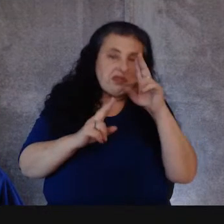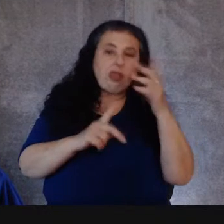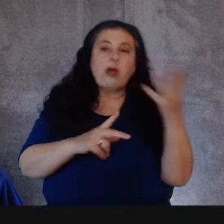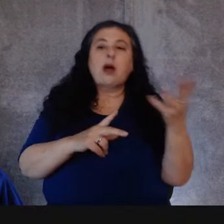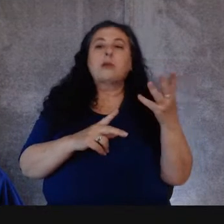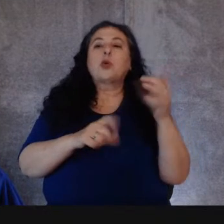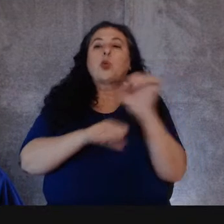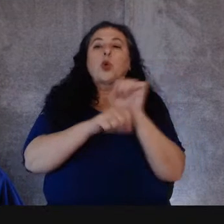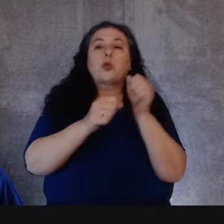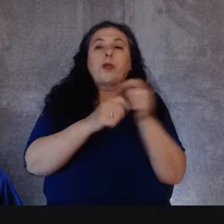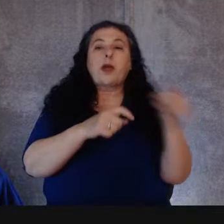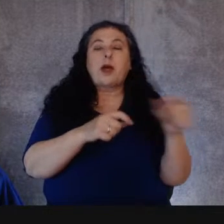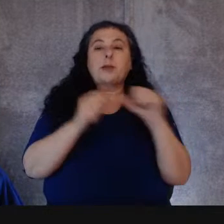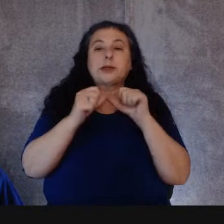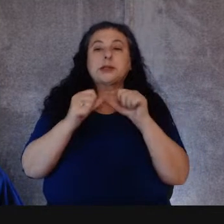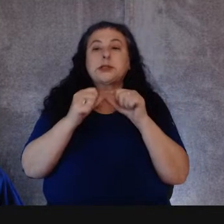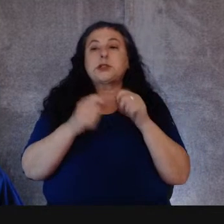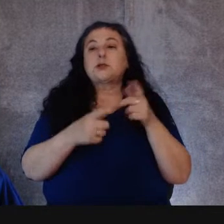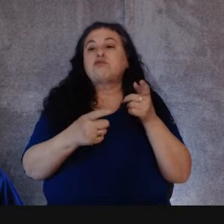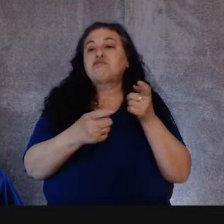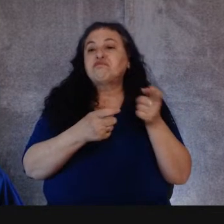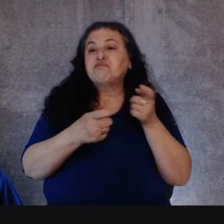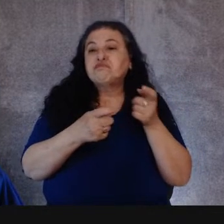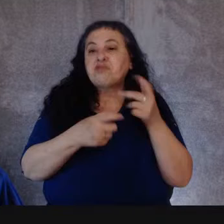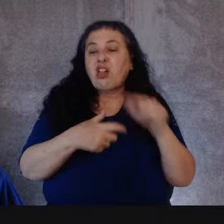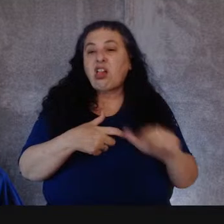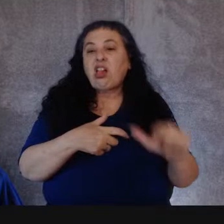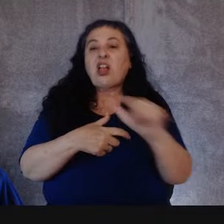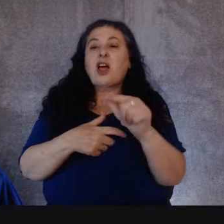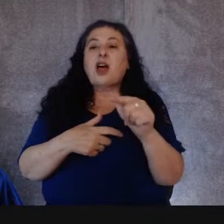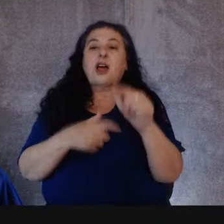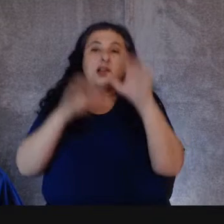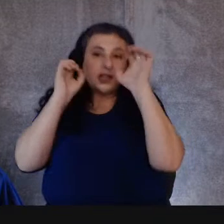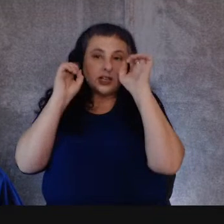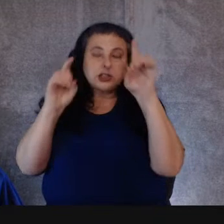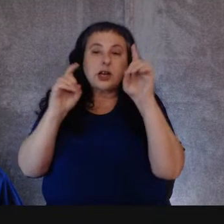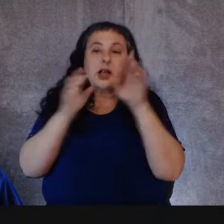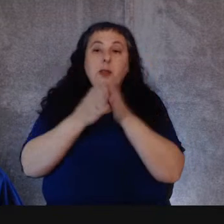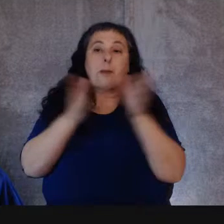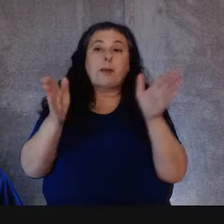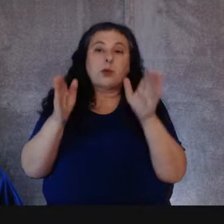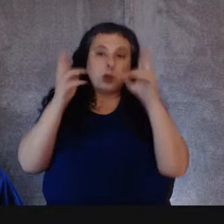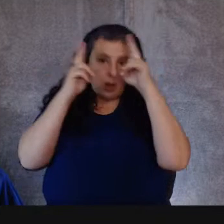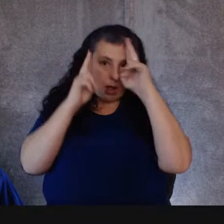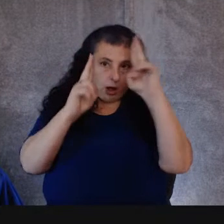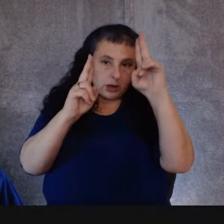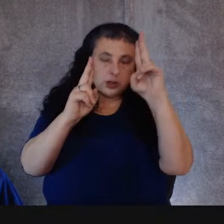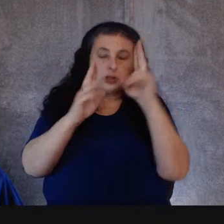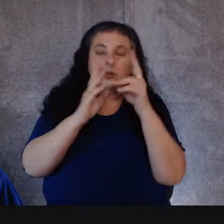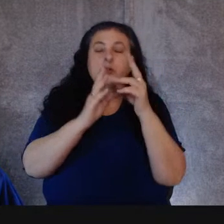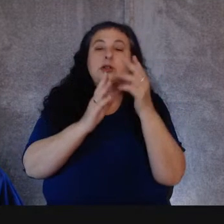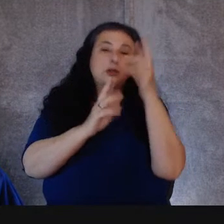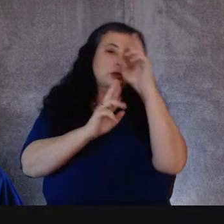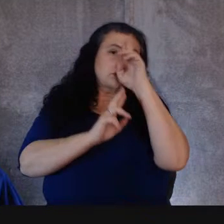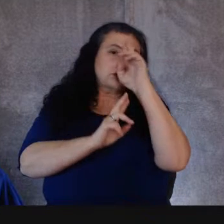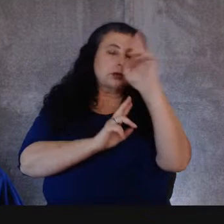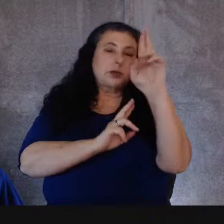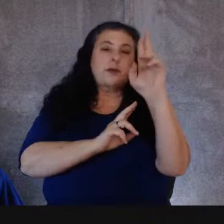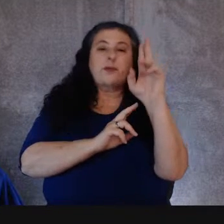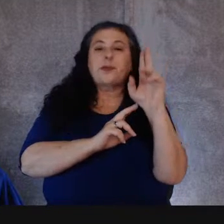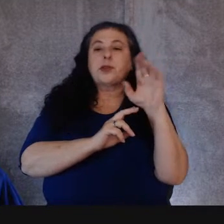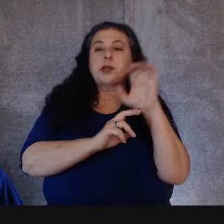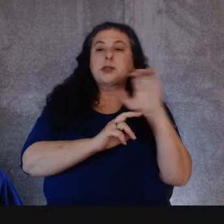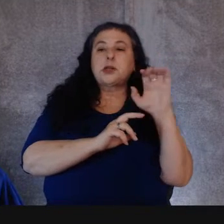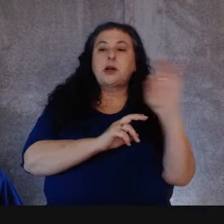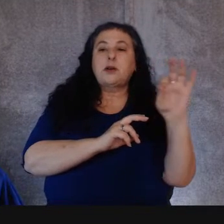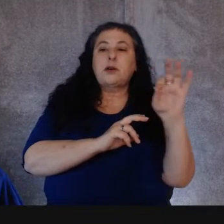with them, and to continue to steward the land and educate the public with honor and respect. CCFPD will work to be inclusive of all